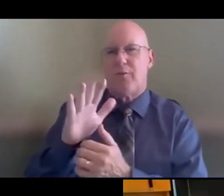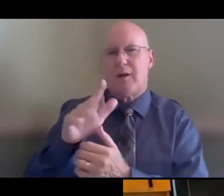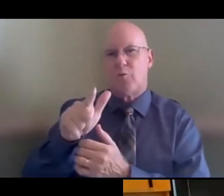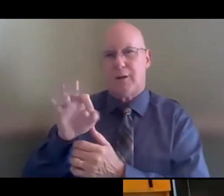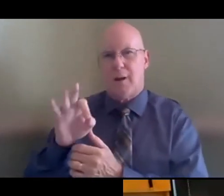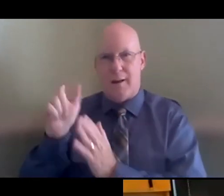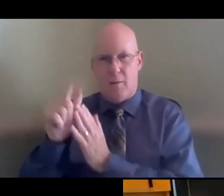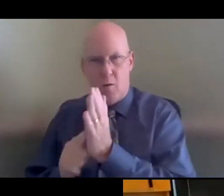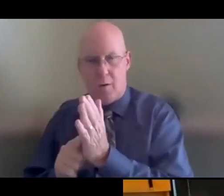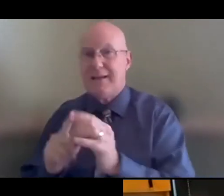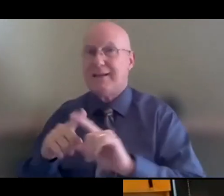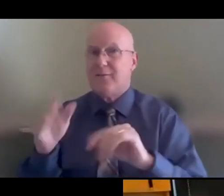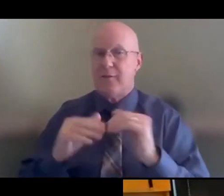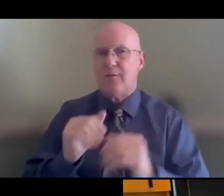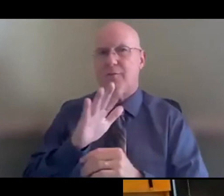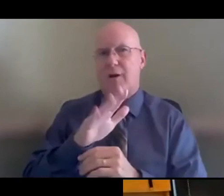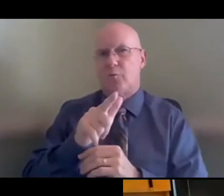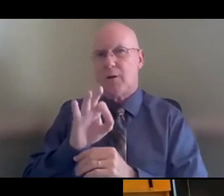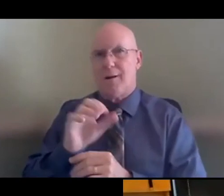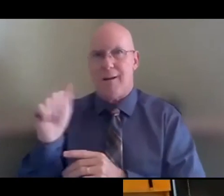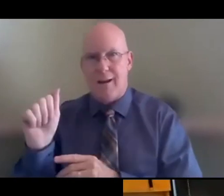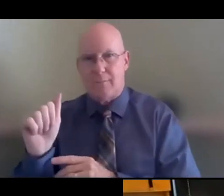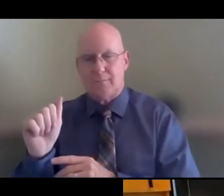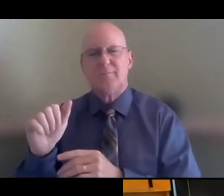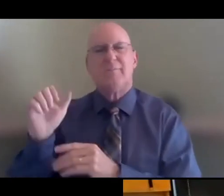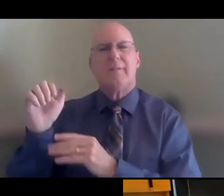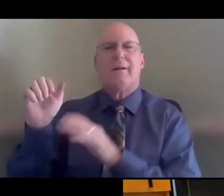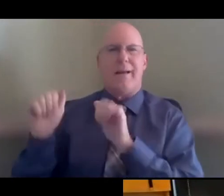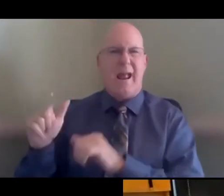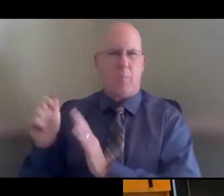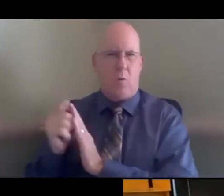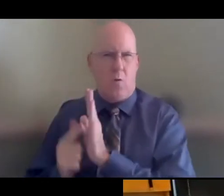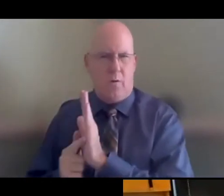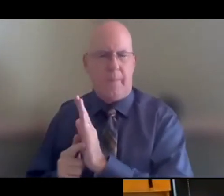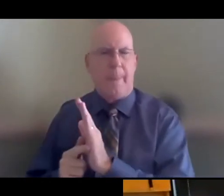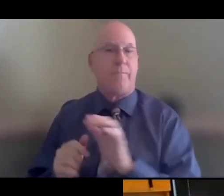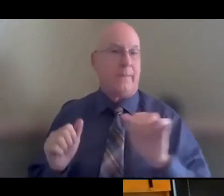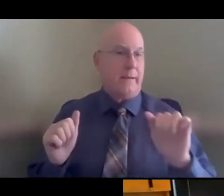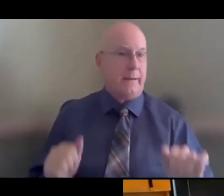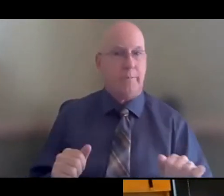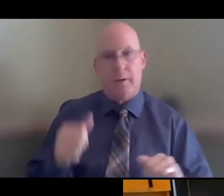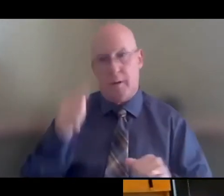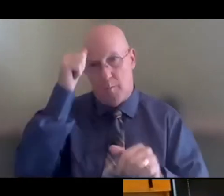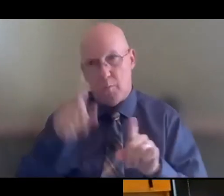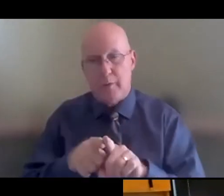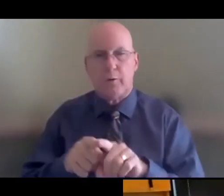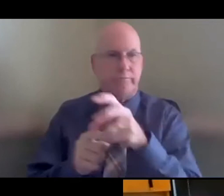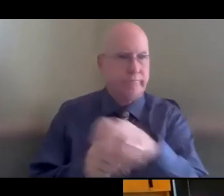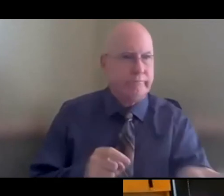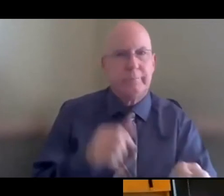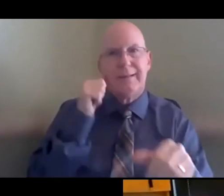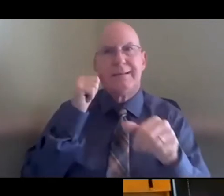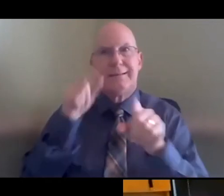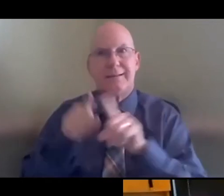than 529A, which is the ABLE law. It says it could be a brother, a sister, an uncle, an